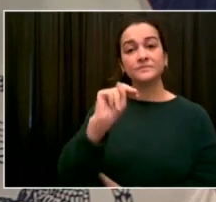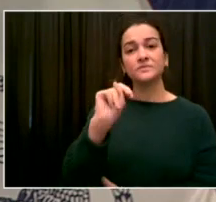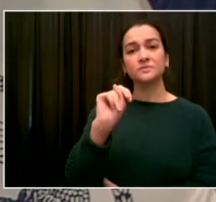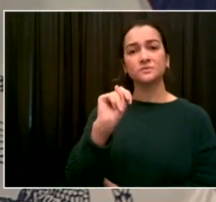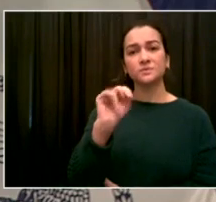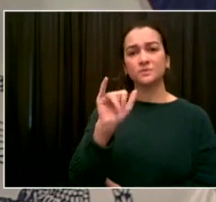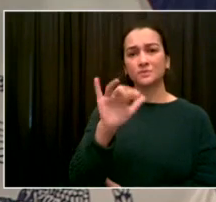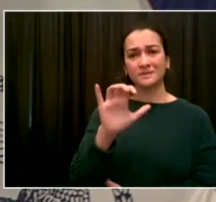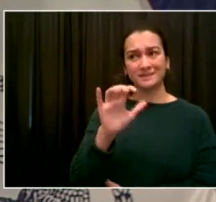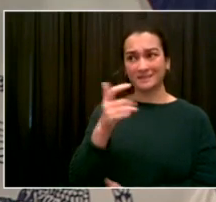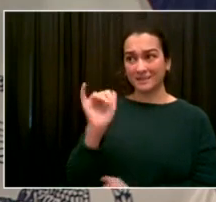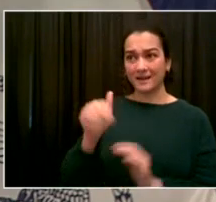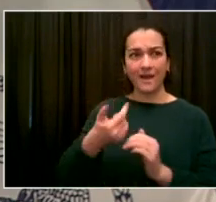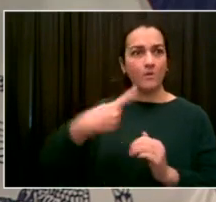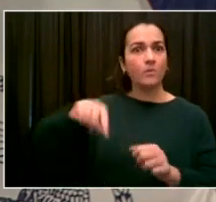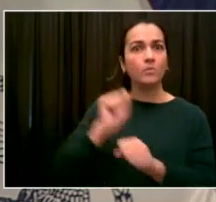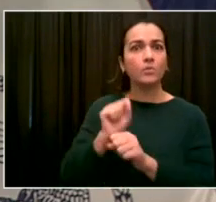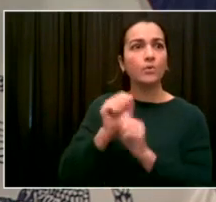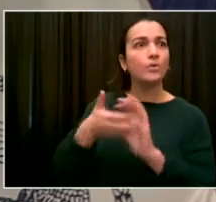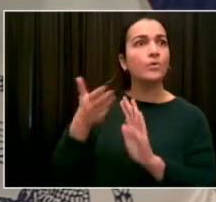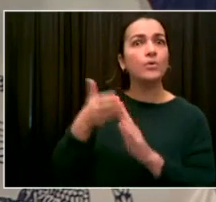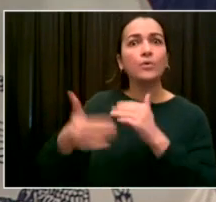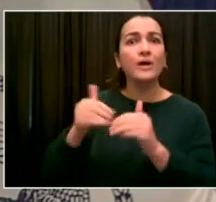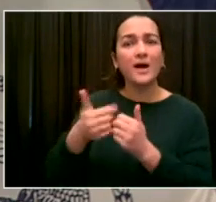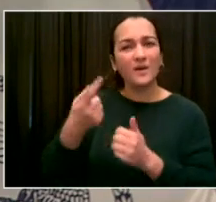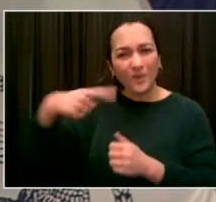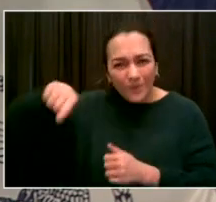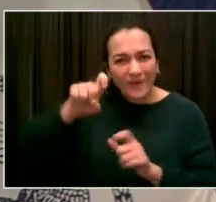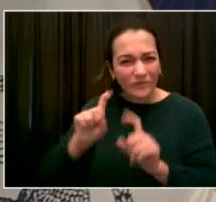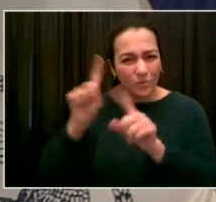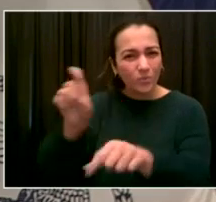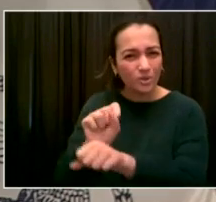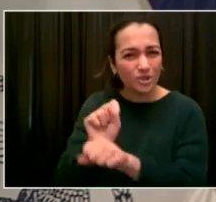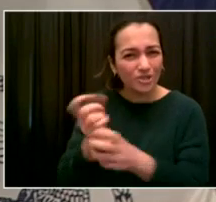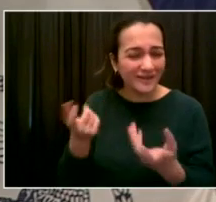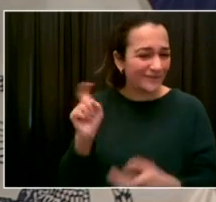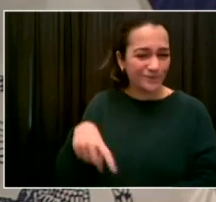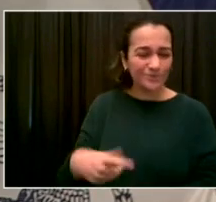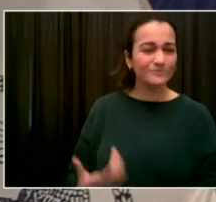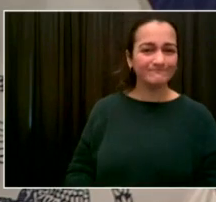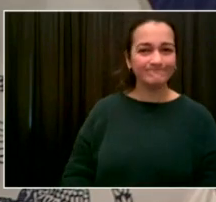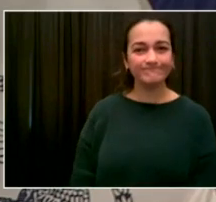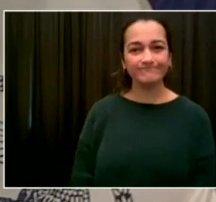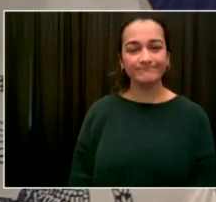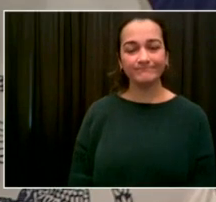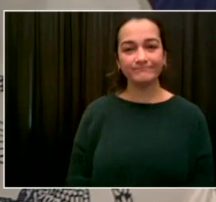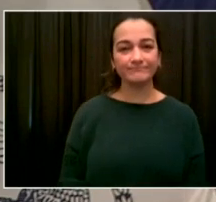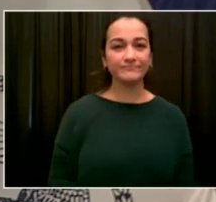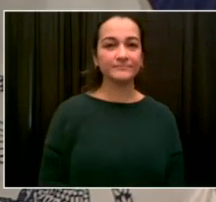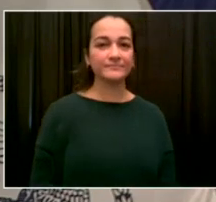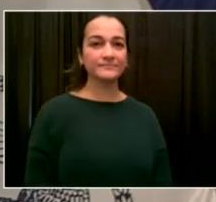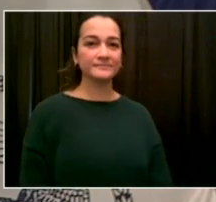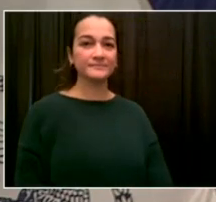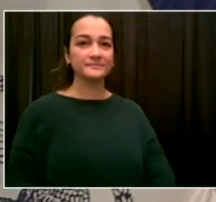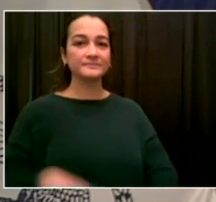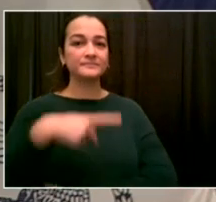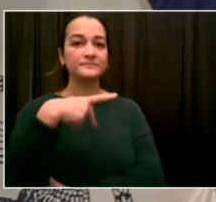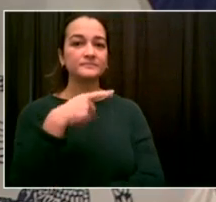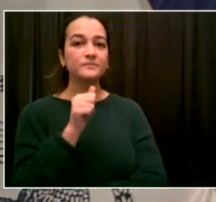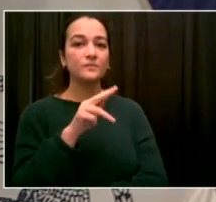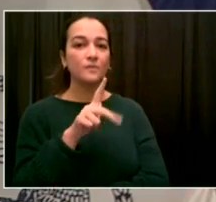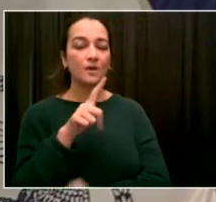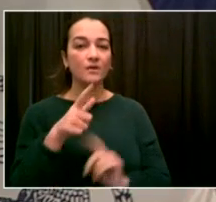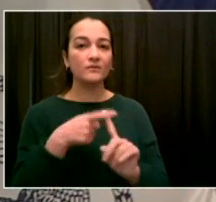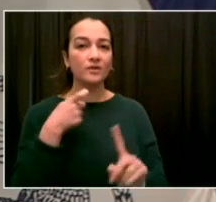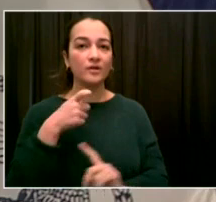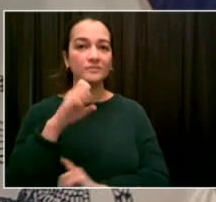city running, and that's what we intend to do. The next is Paul Leota from the Staten Island Advance. Hey, good morning, Mr. Mayor. How you